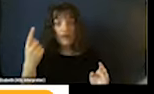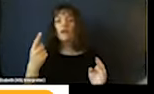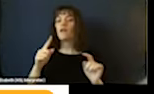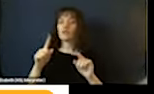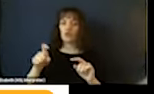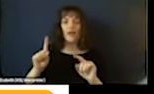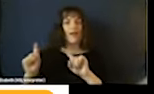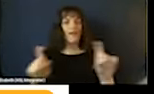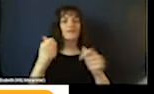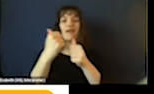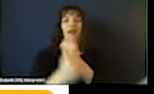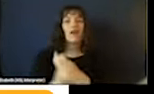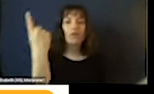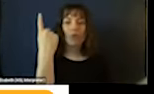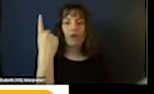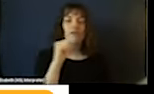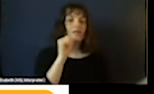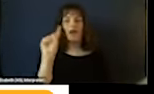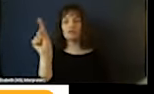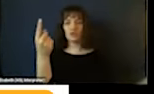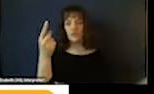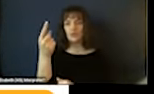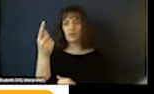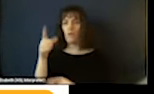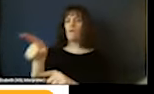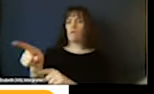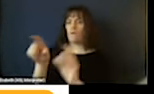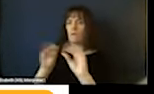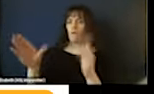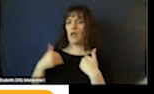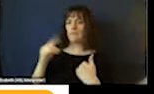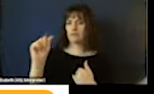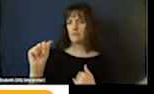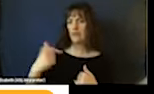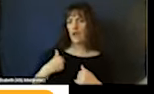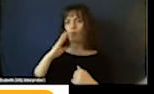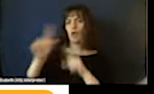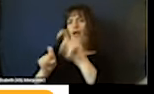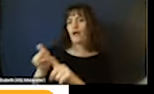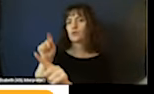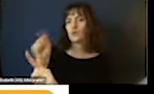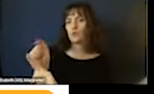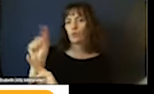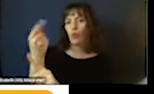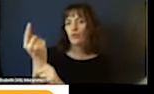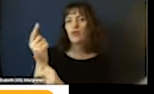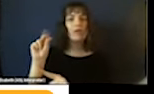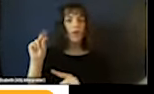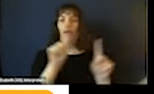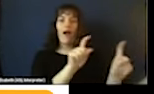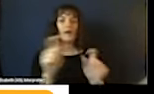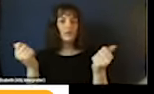miss a lot of students with invisible disabilities, and you're not giving yourself an opportunity to see how universal design